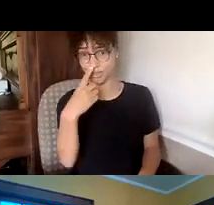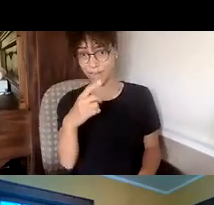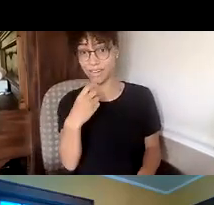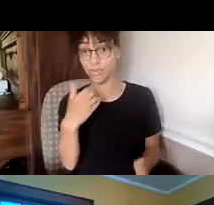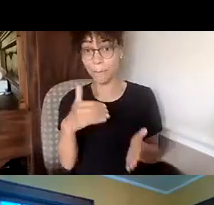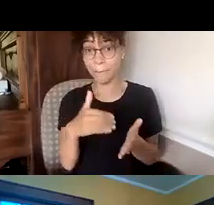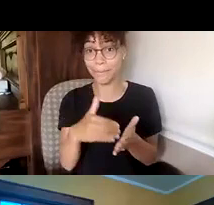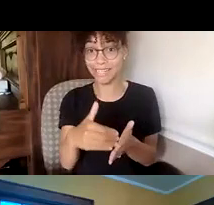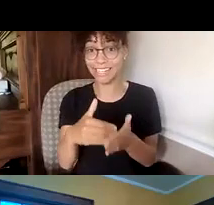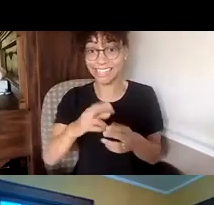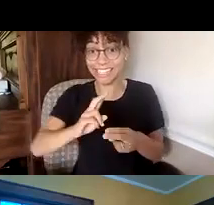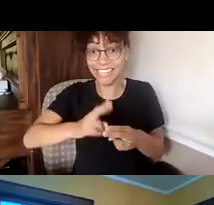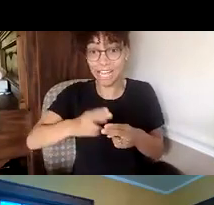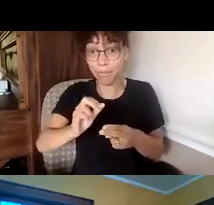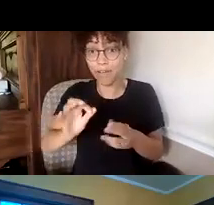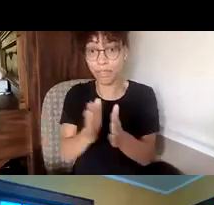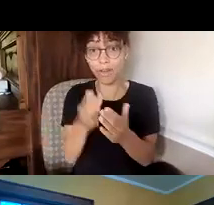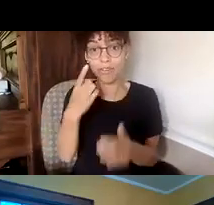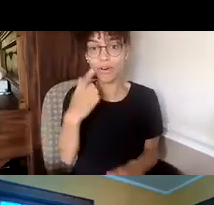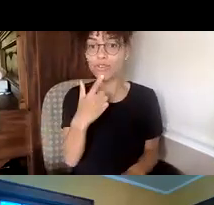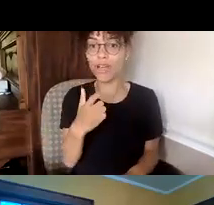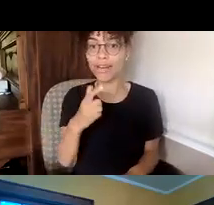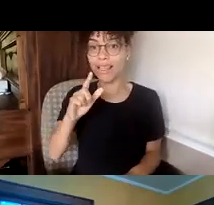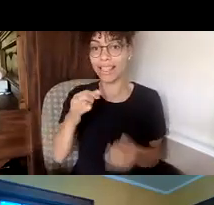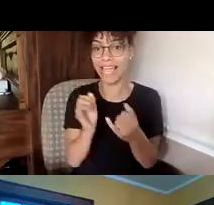book for the redlining?